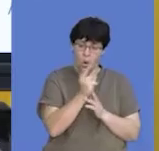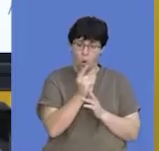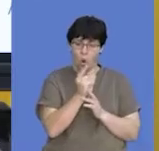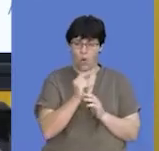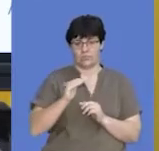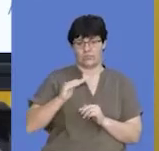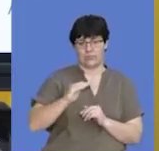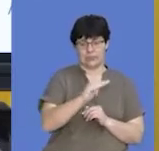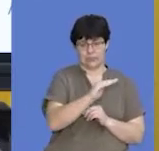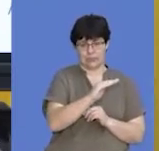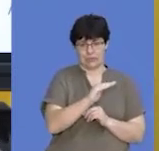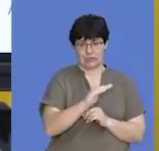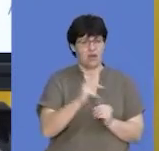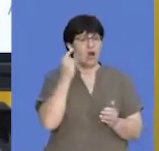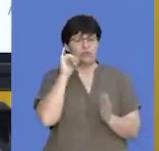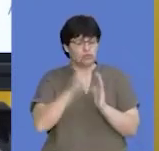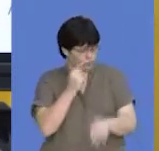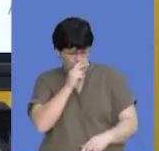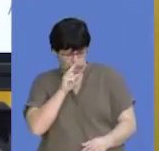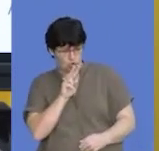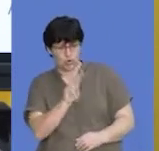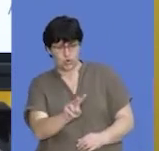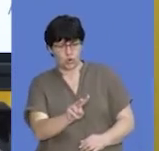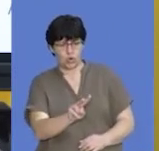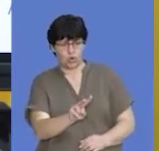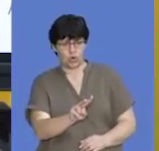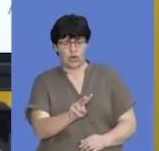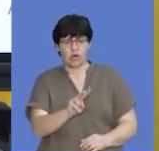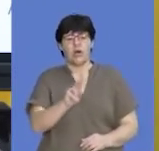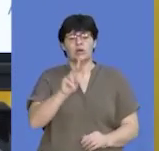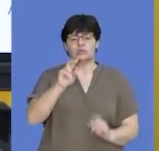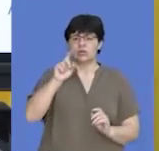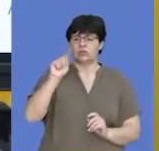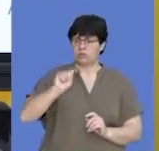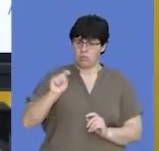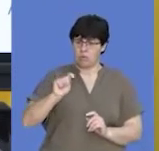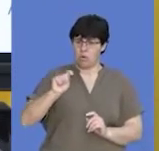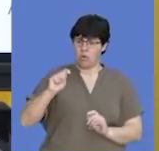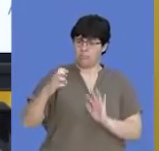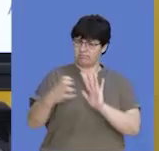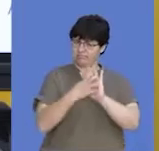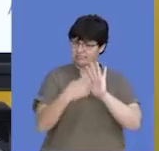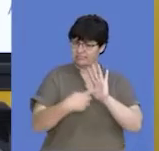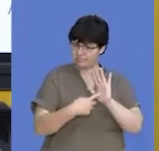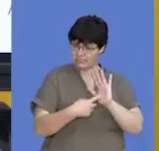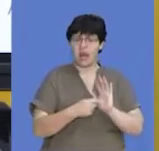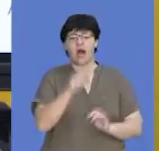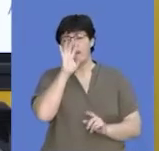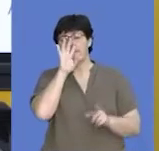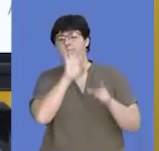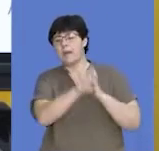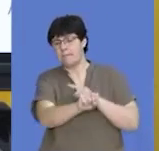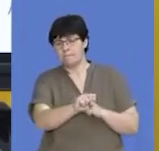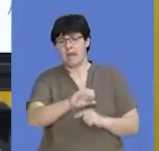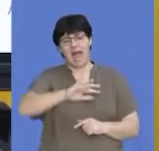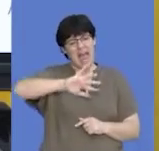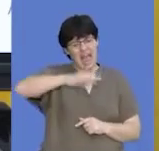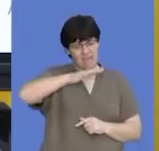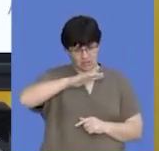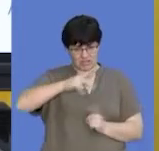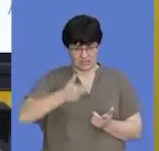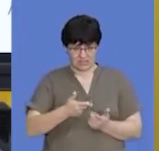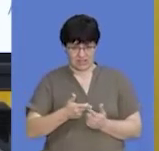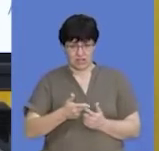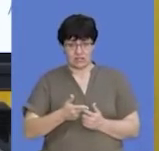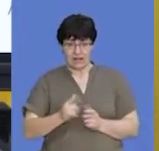slope. So merely just looking at your topographic map, you will be able to determine the average gradients,